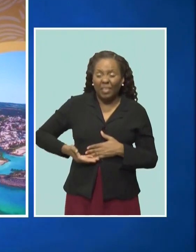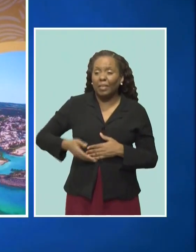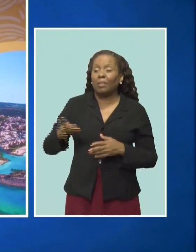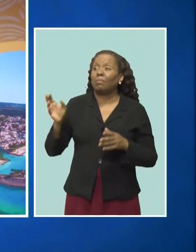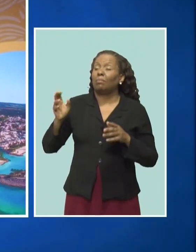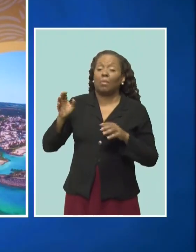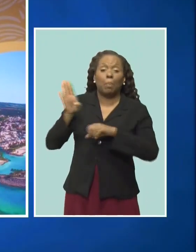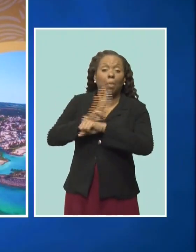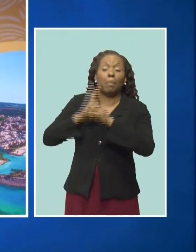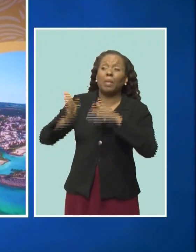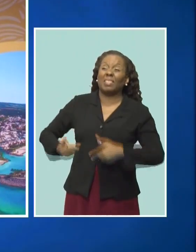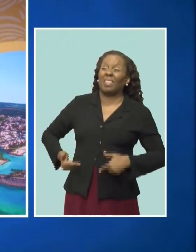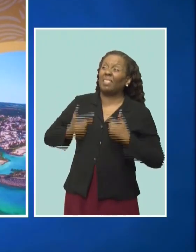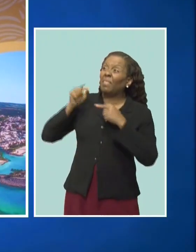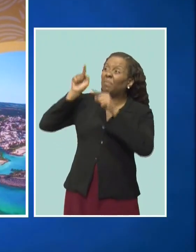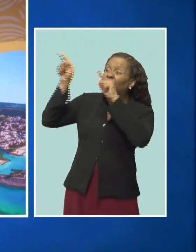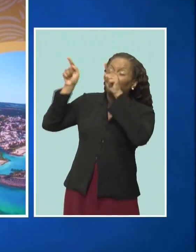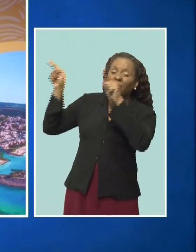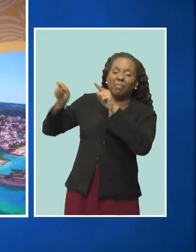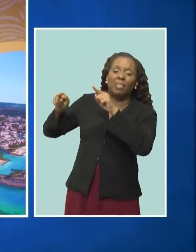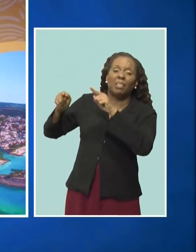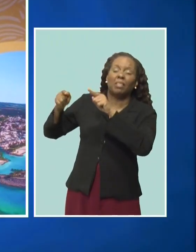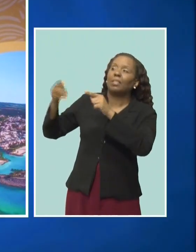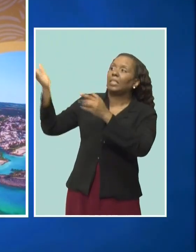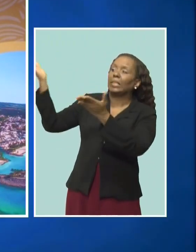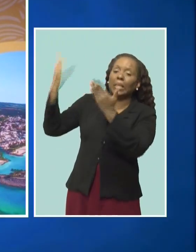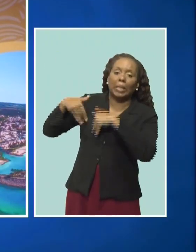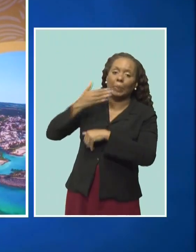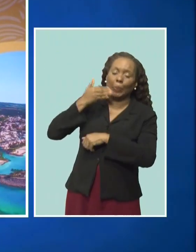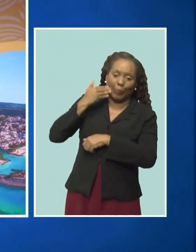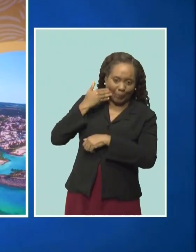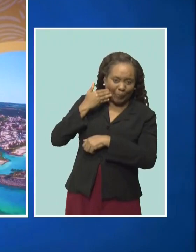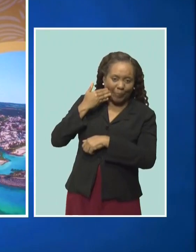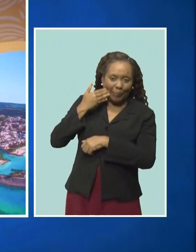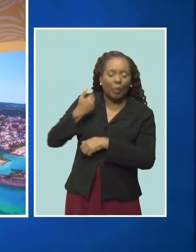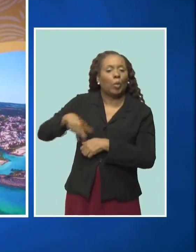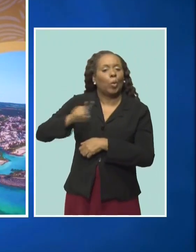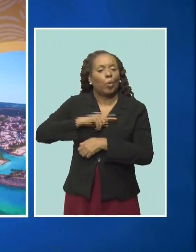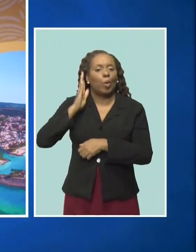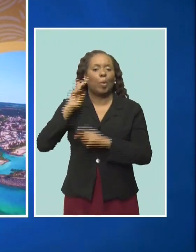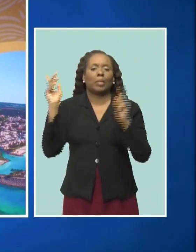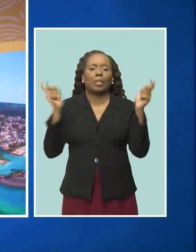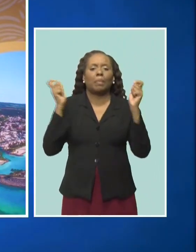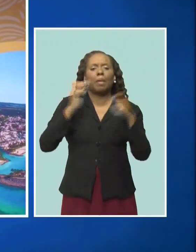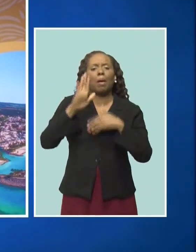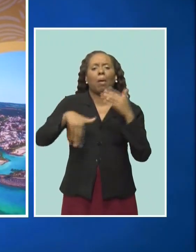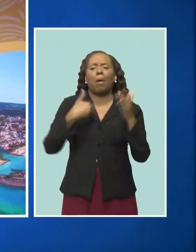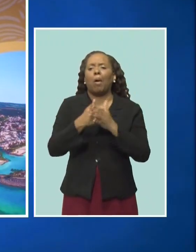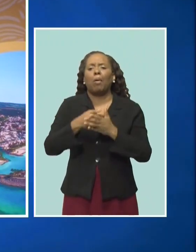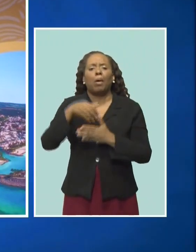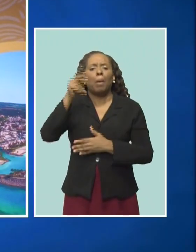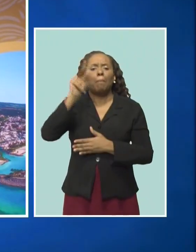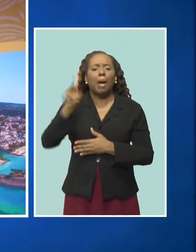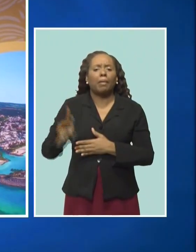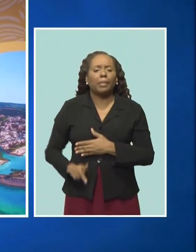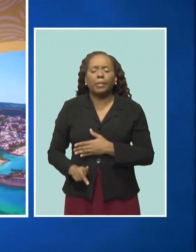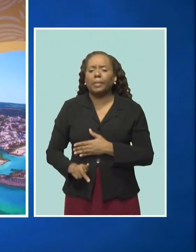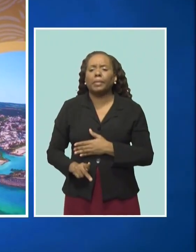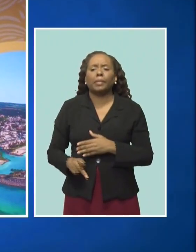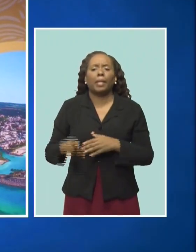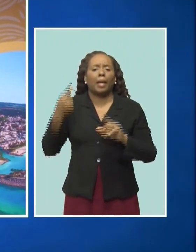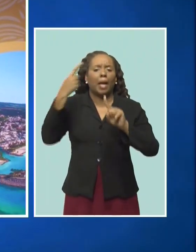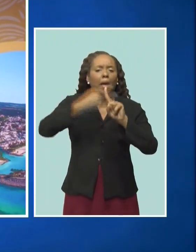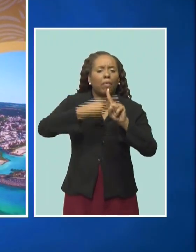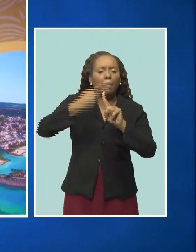return home to Barbados. In celebrating each parish with unique activities each month, we will